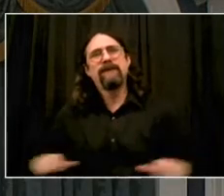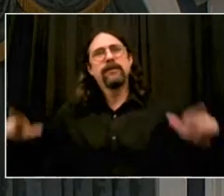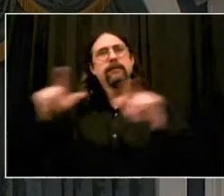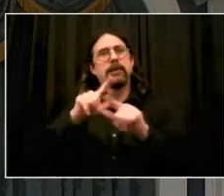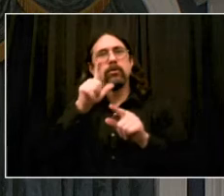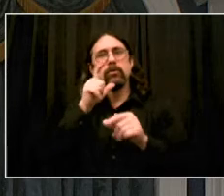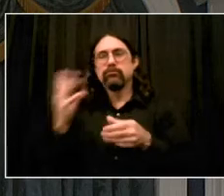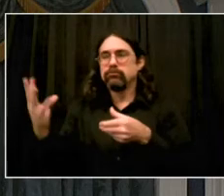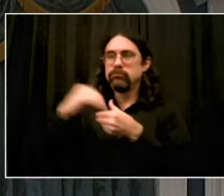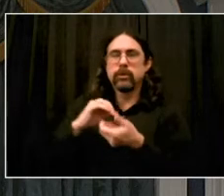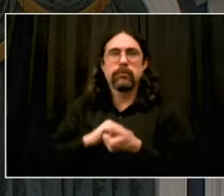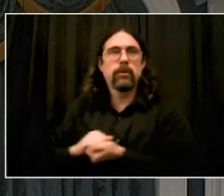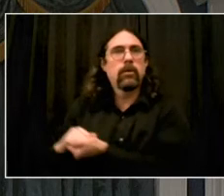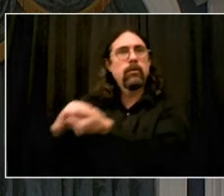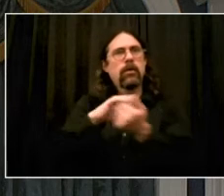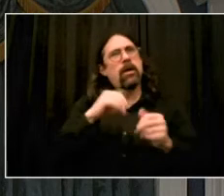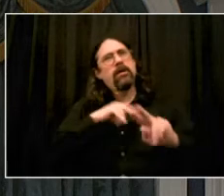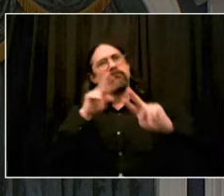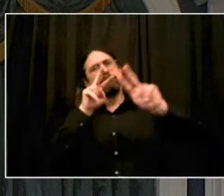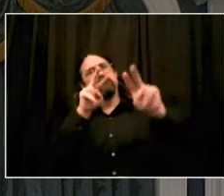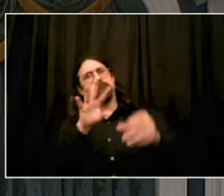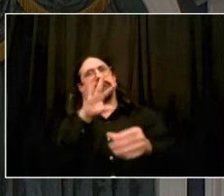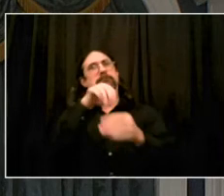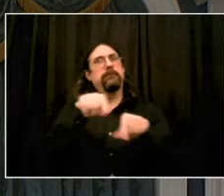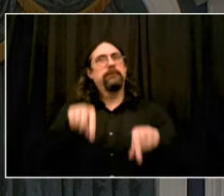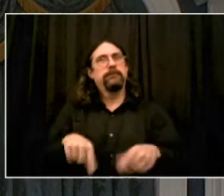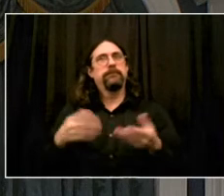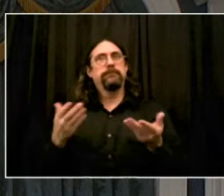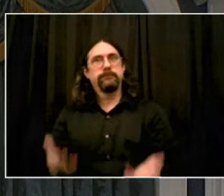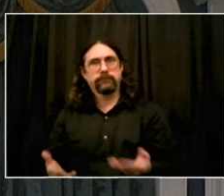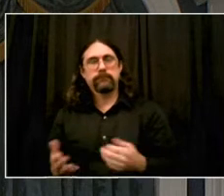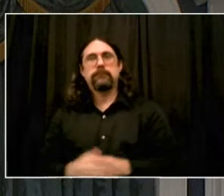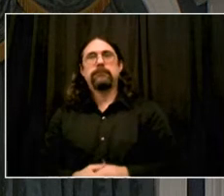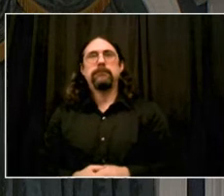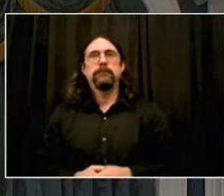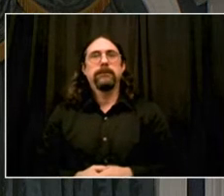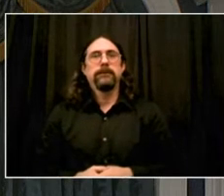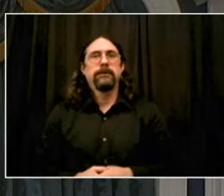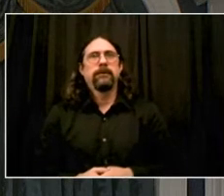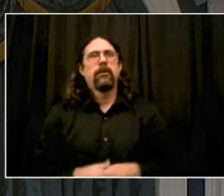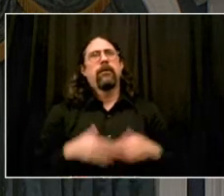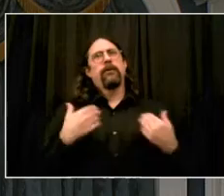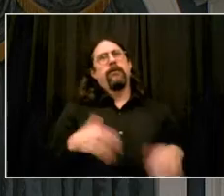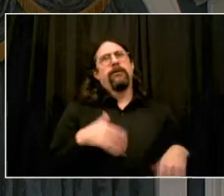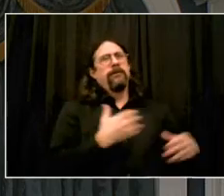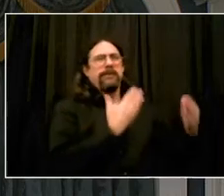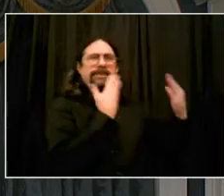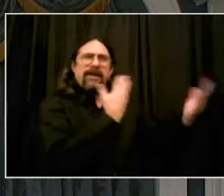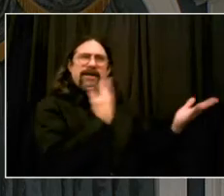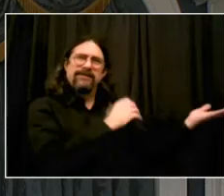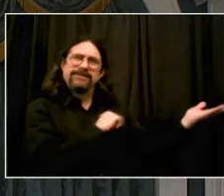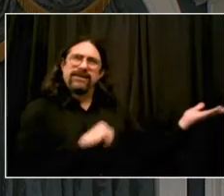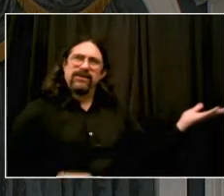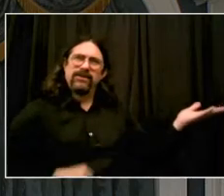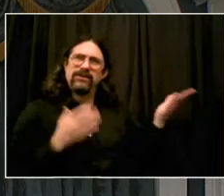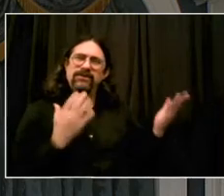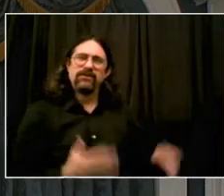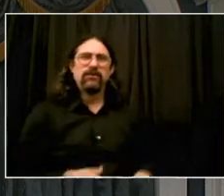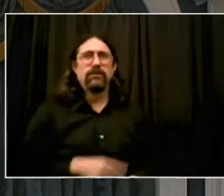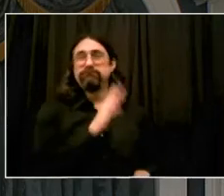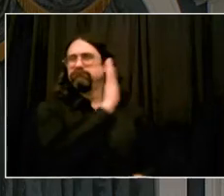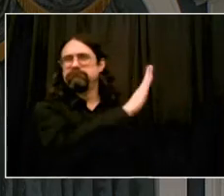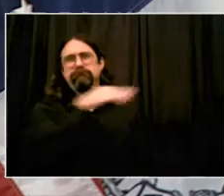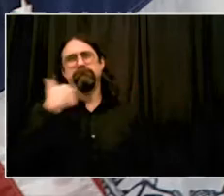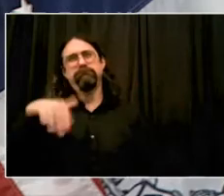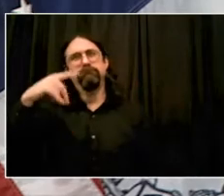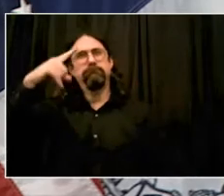And Senator Bailey, first of all, your pride in the Bronx having the largest worker cooperative in the country is quite clear. So you are representing